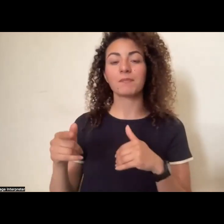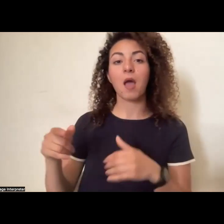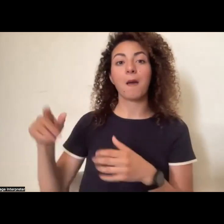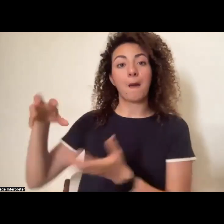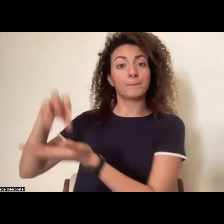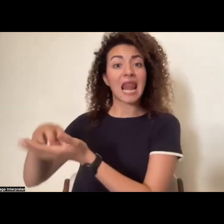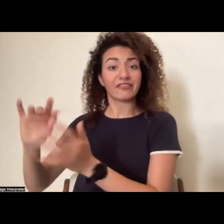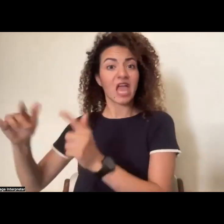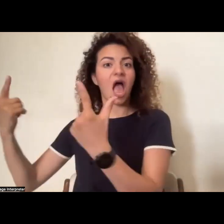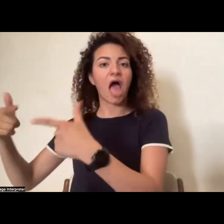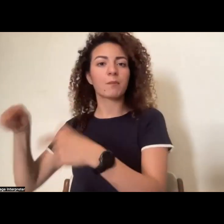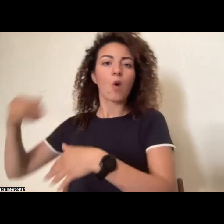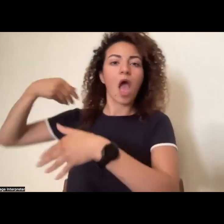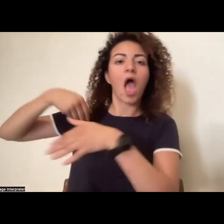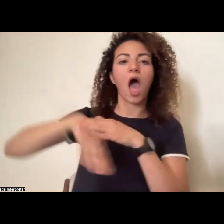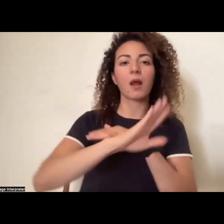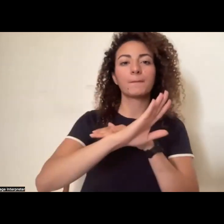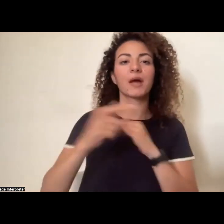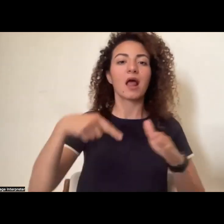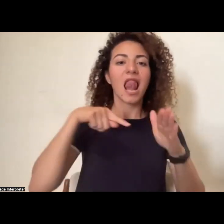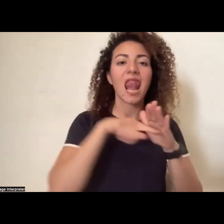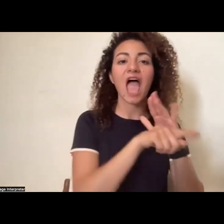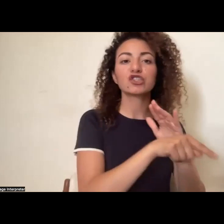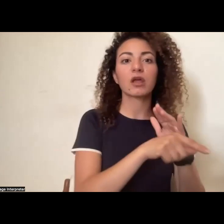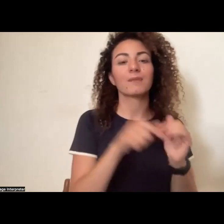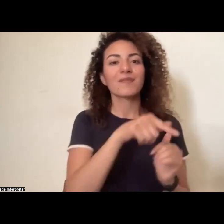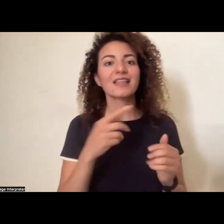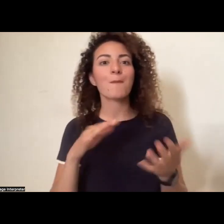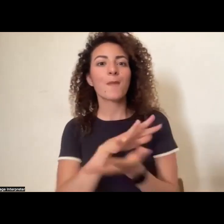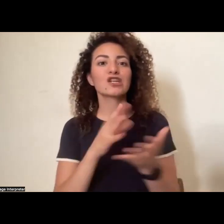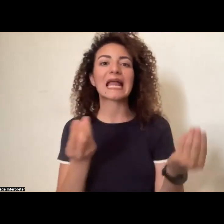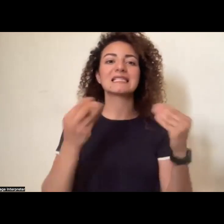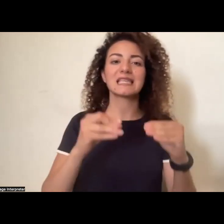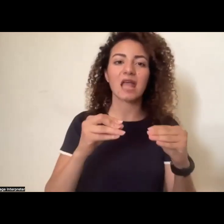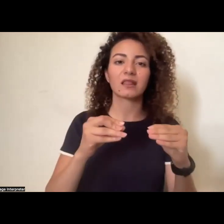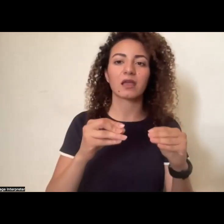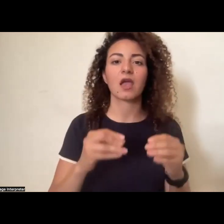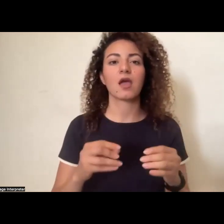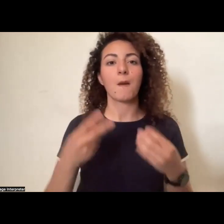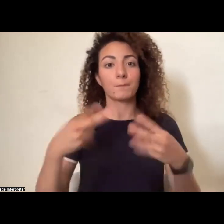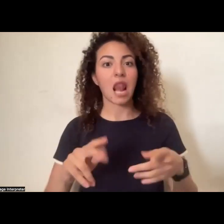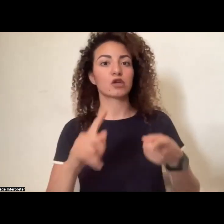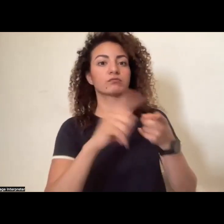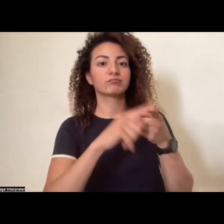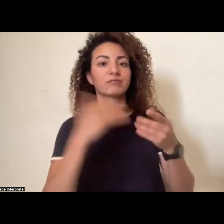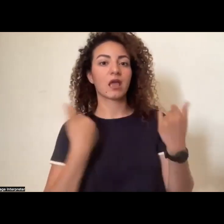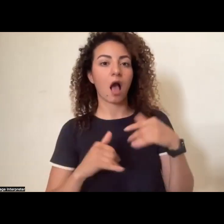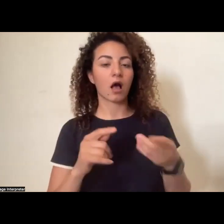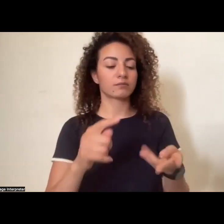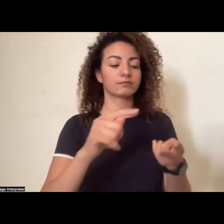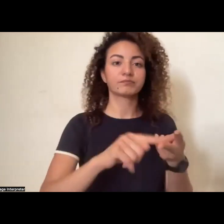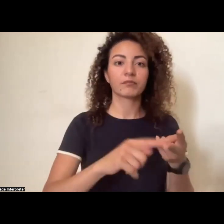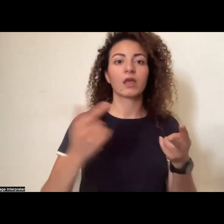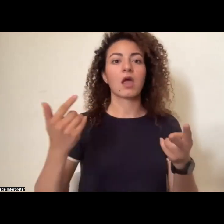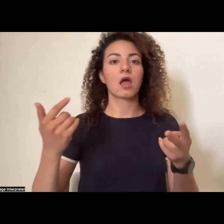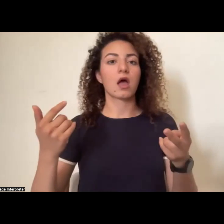war zones. So many examples can lend proof to this, and coming from the urban poor,